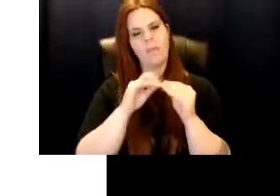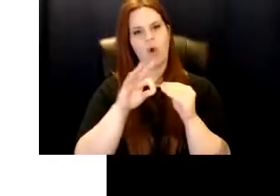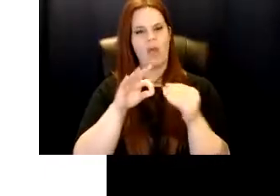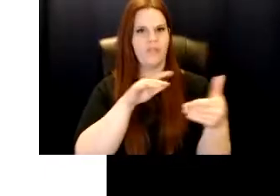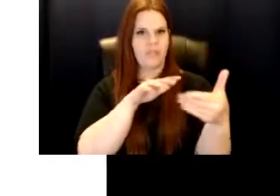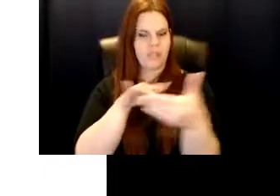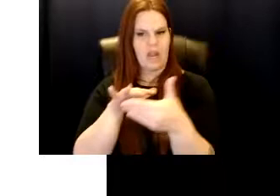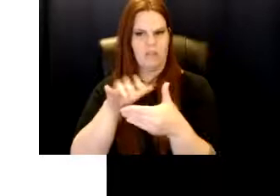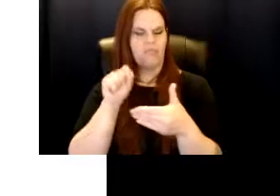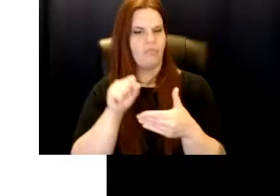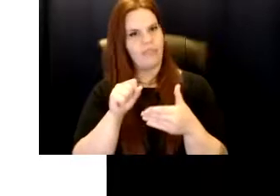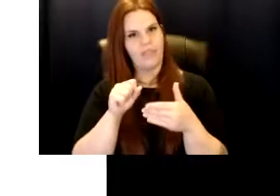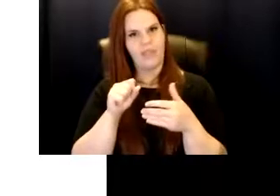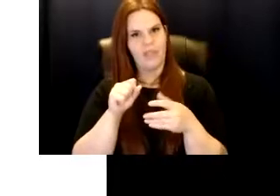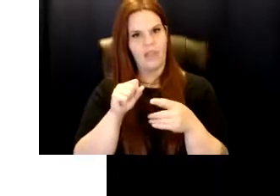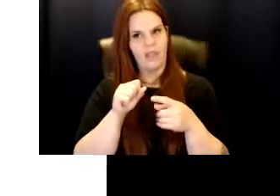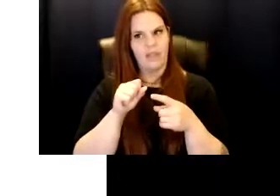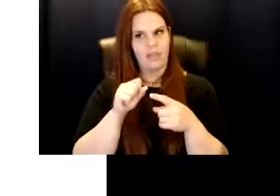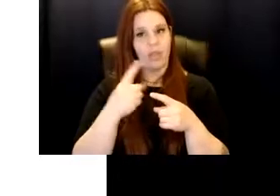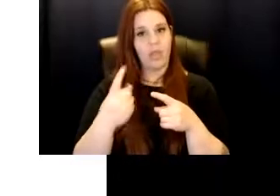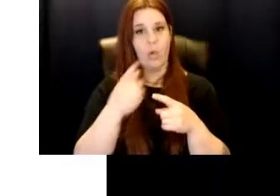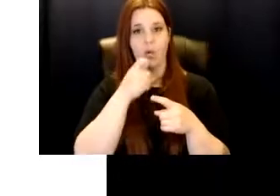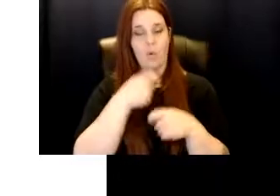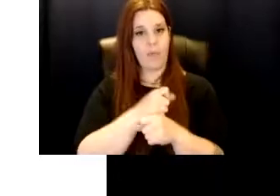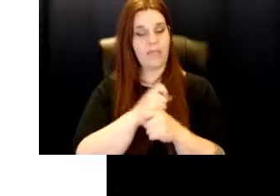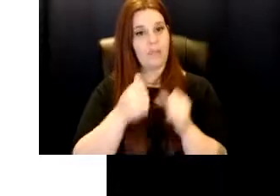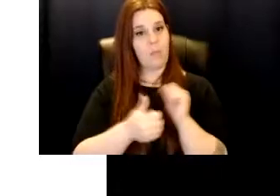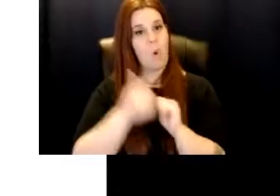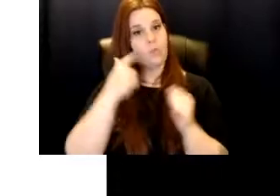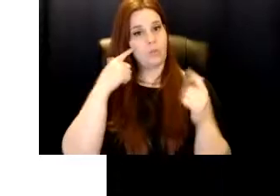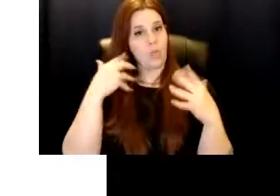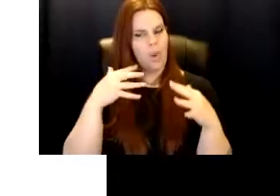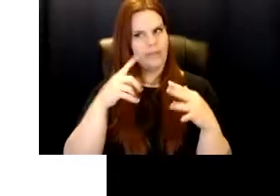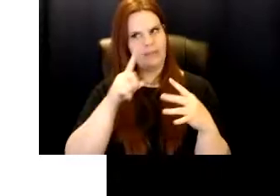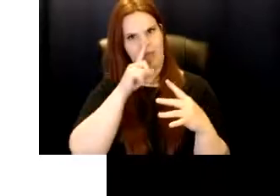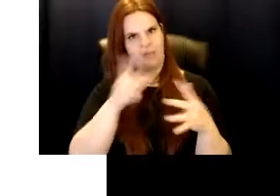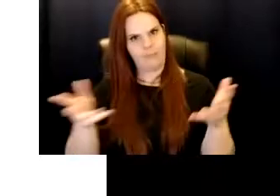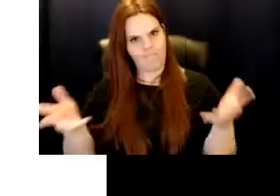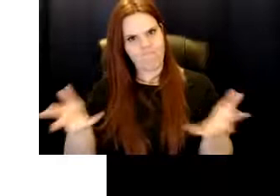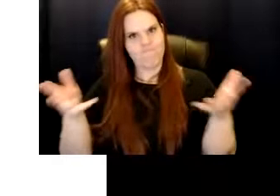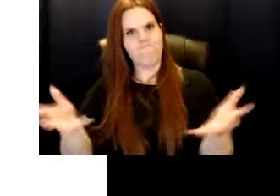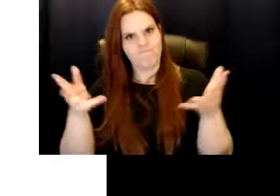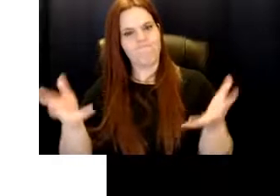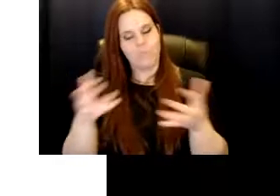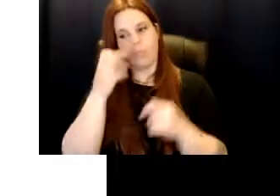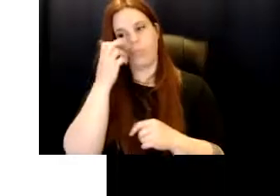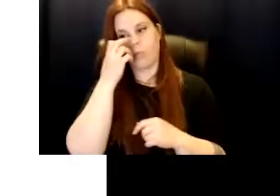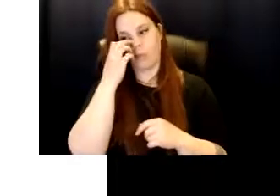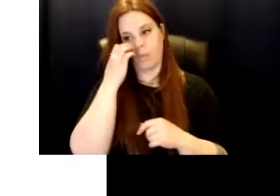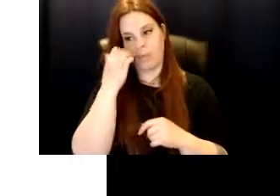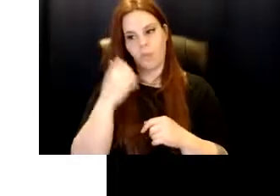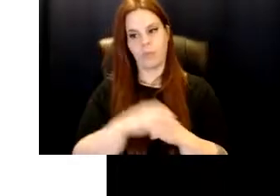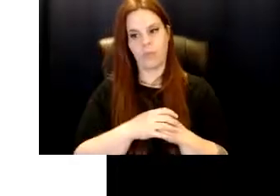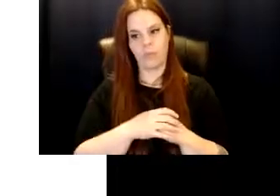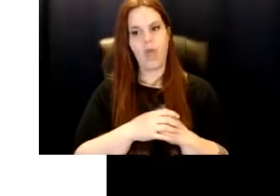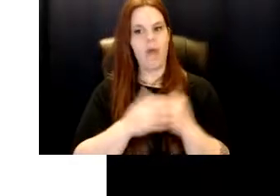that, the squeaky wheel definitely gets people moving. And so advocates, there's